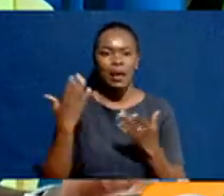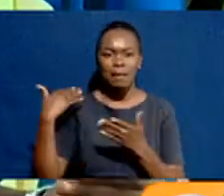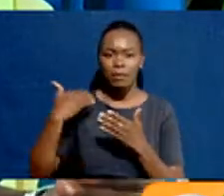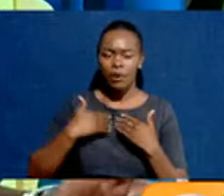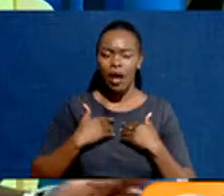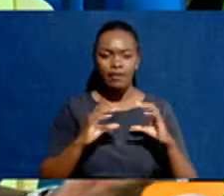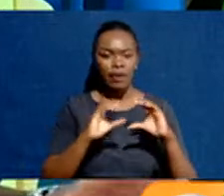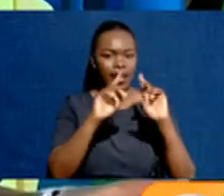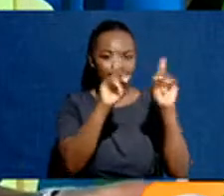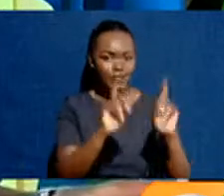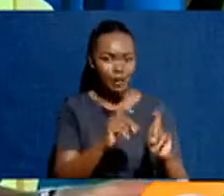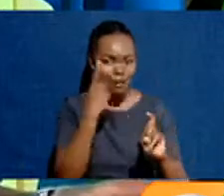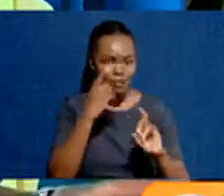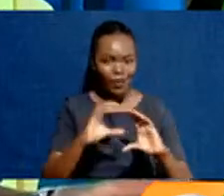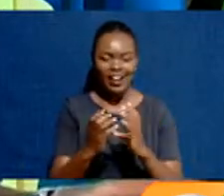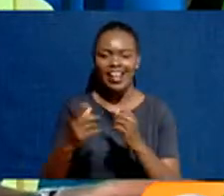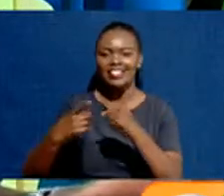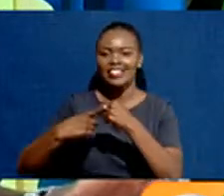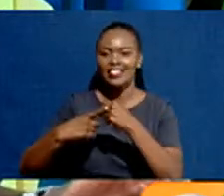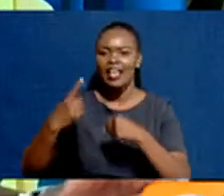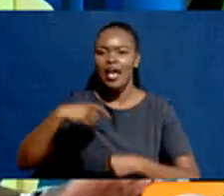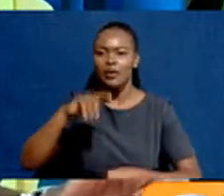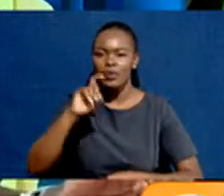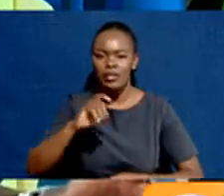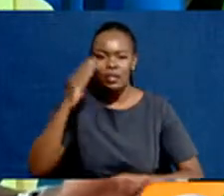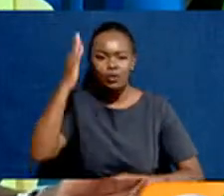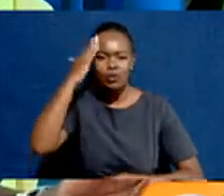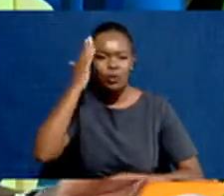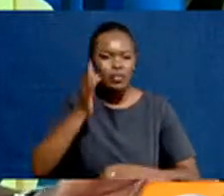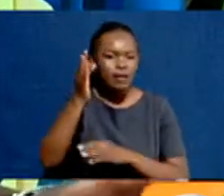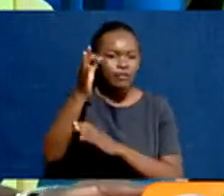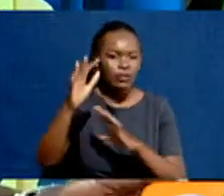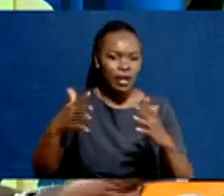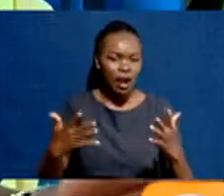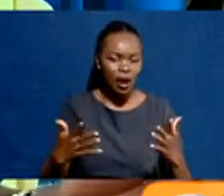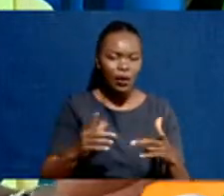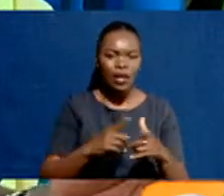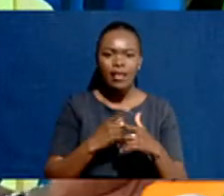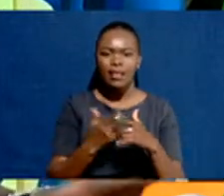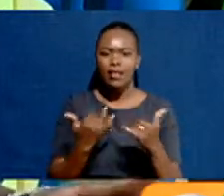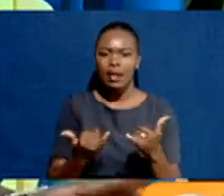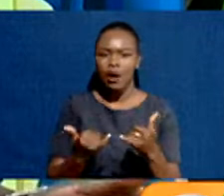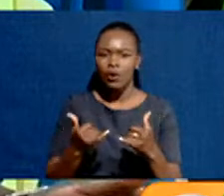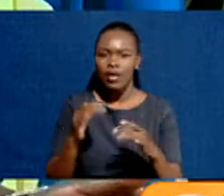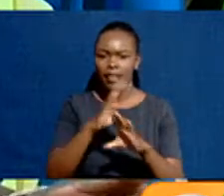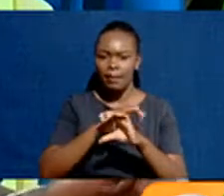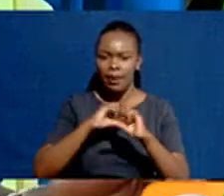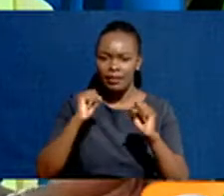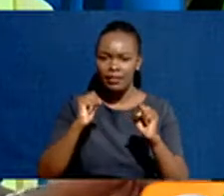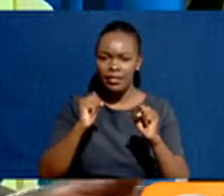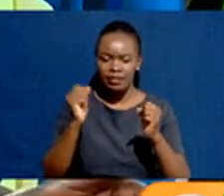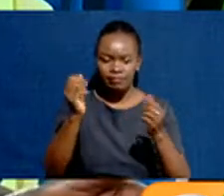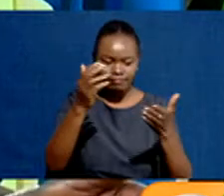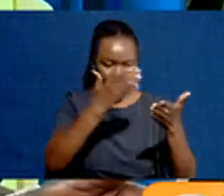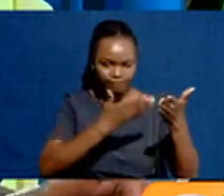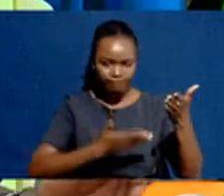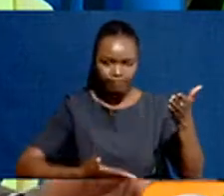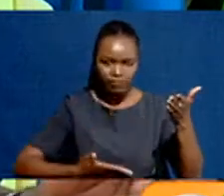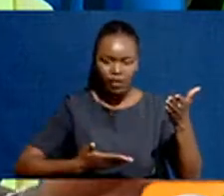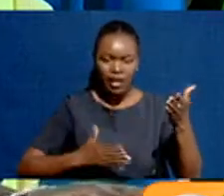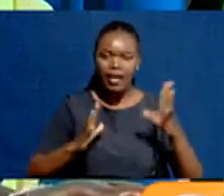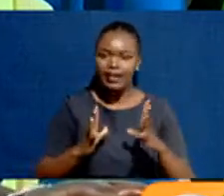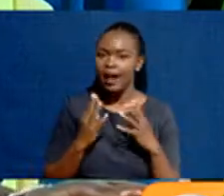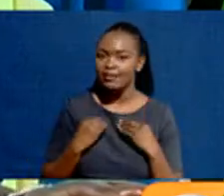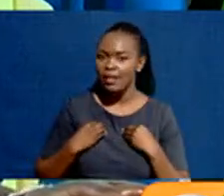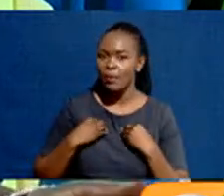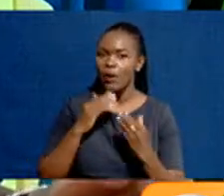they needed to know what is their future. And the report that came to the president, and the president concurred, the recommendation by the people